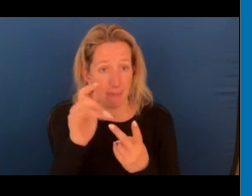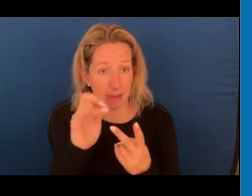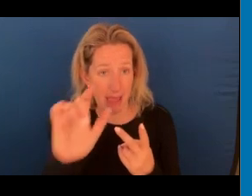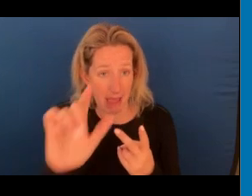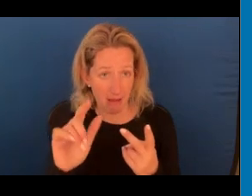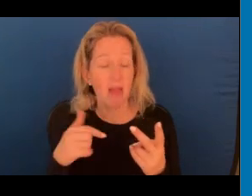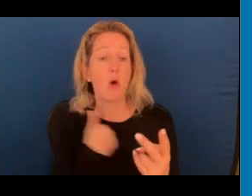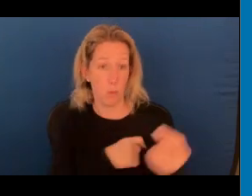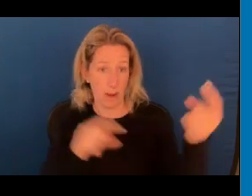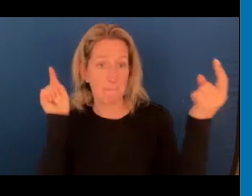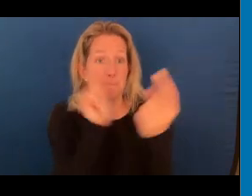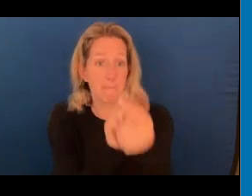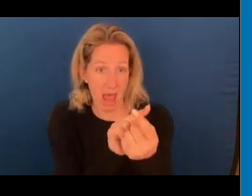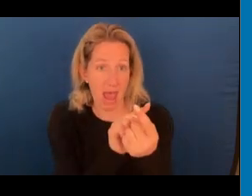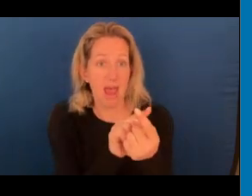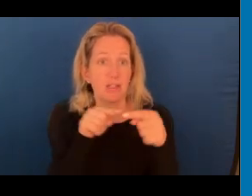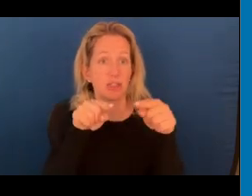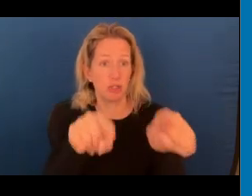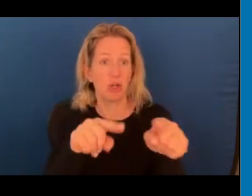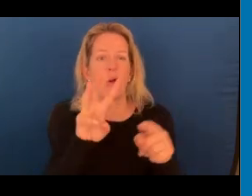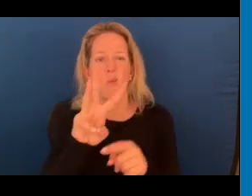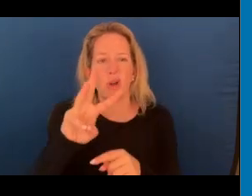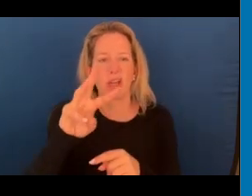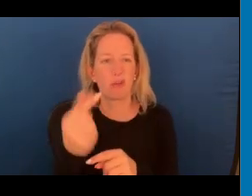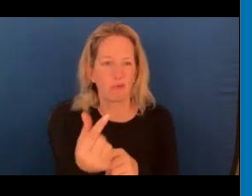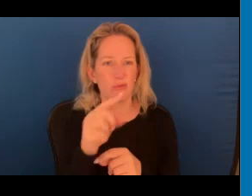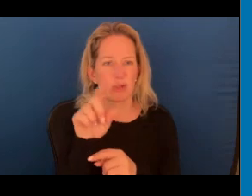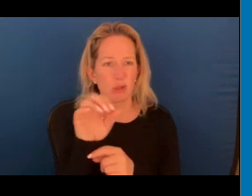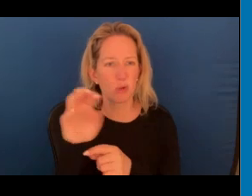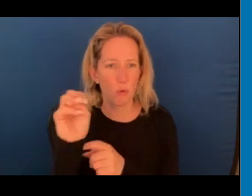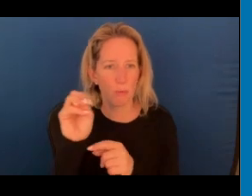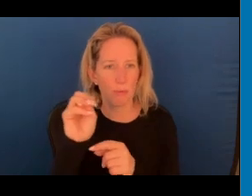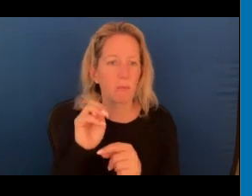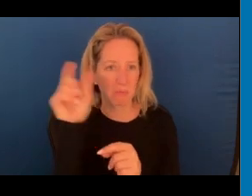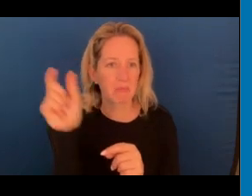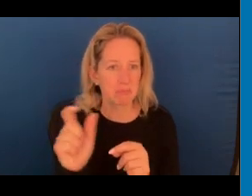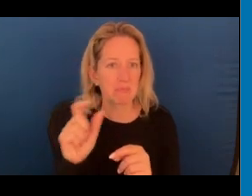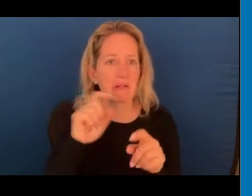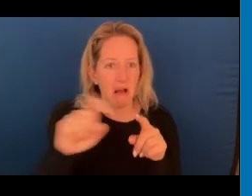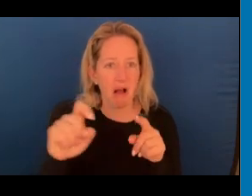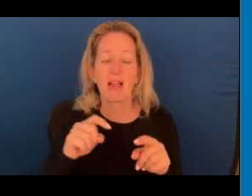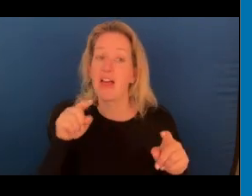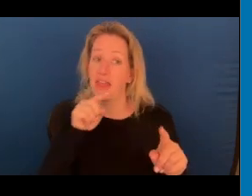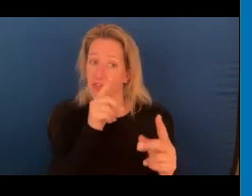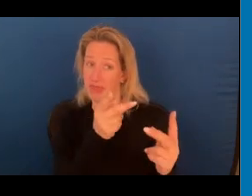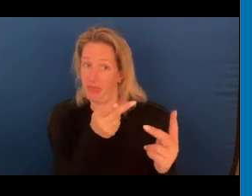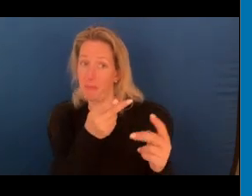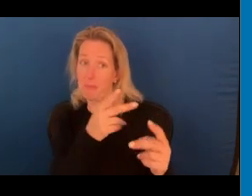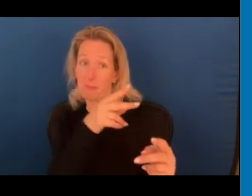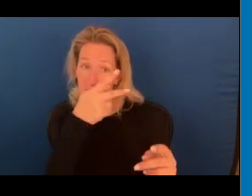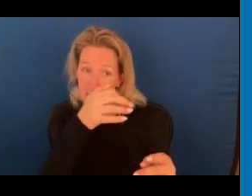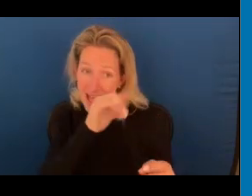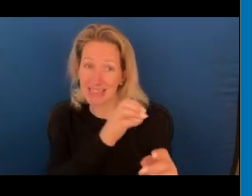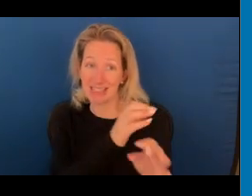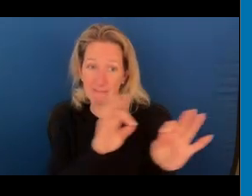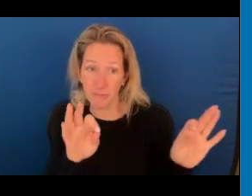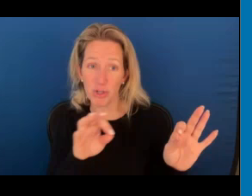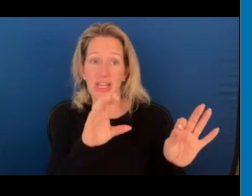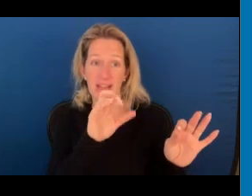of our working group Zoom calls, and they've done this coalition work for many, many, many